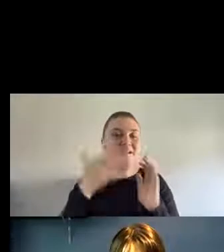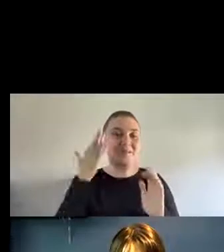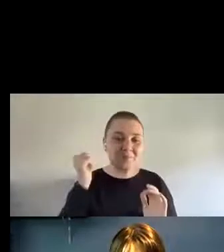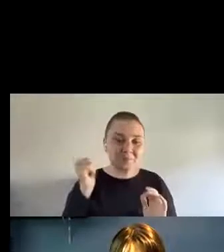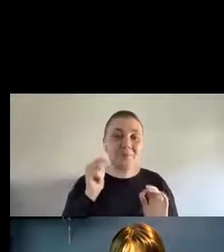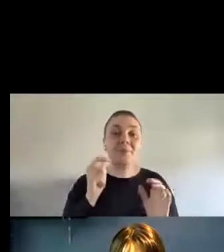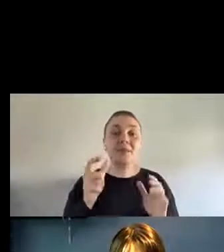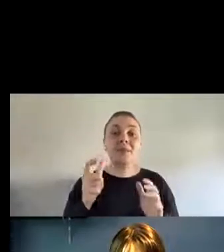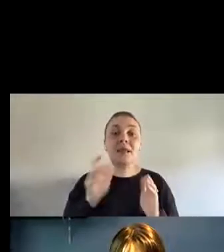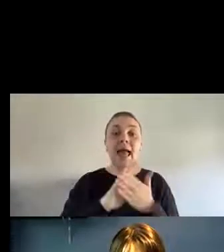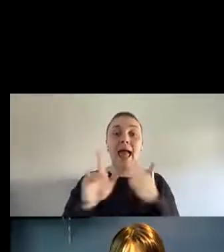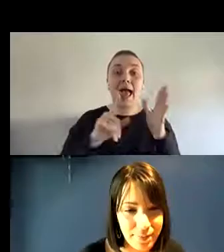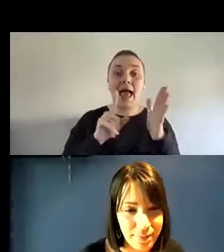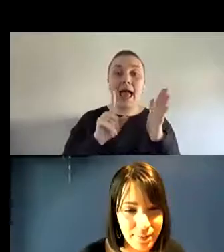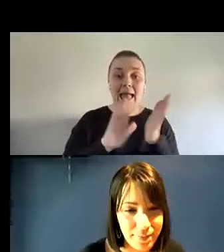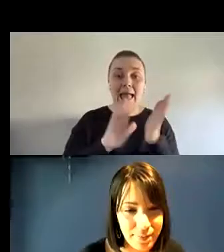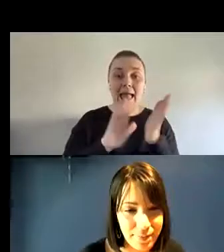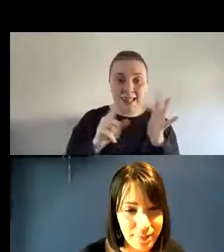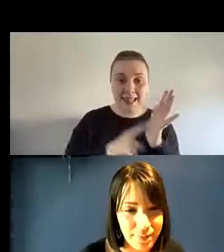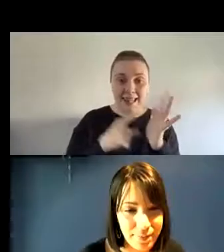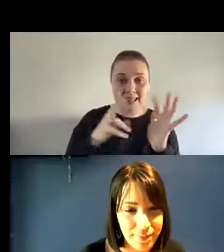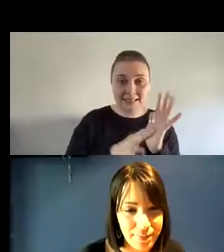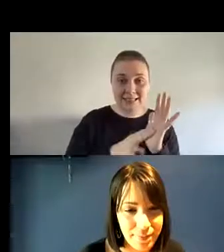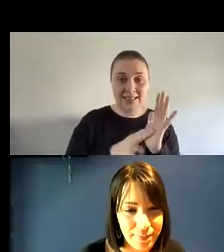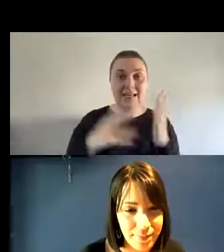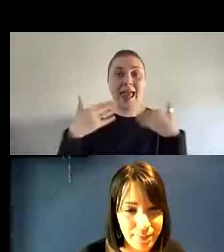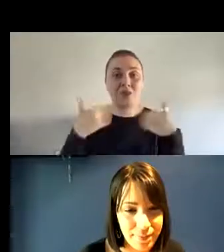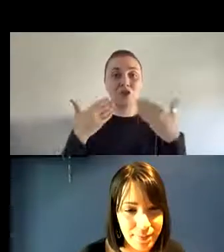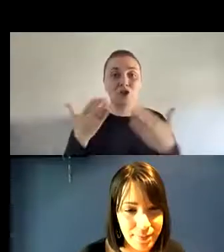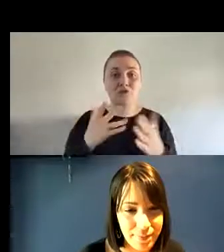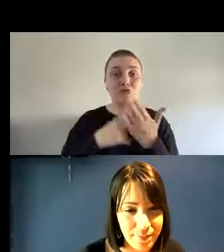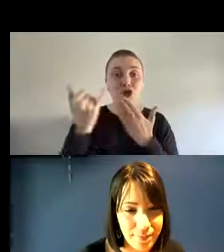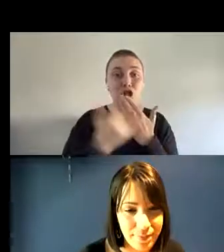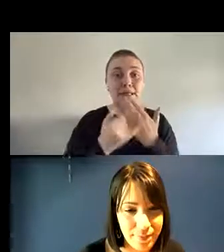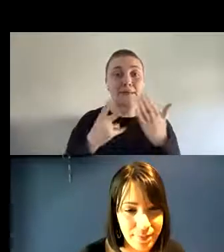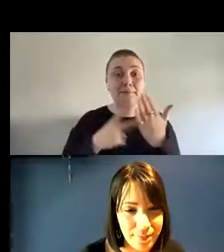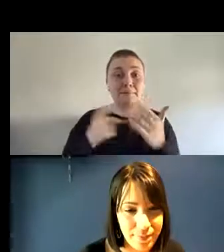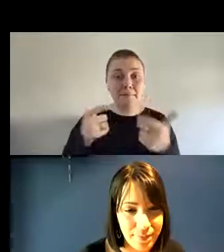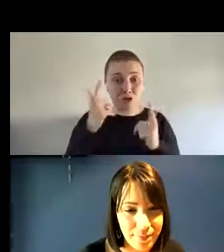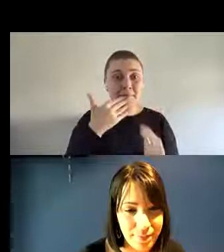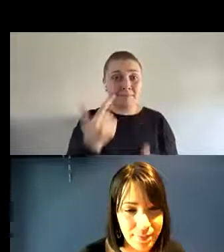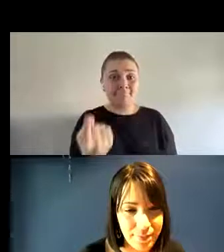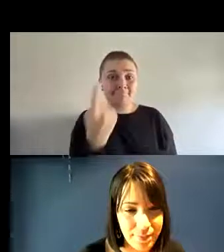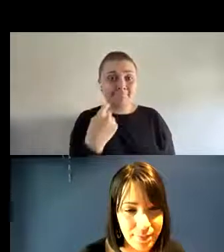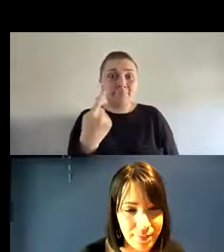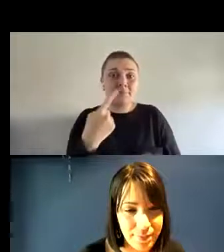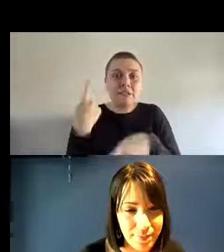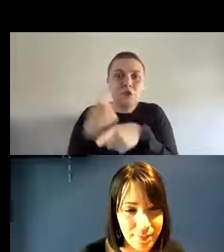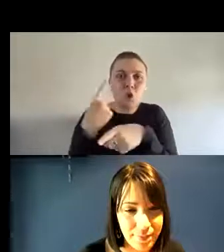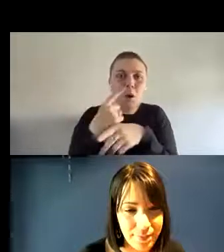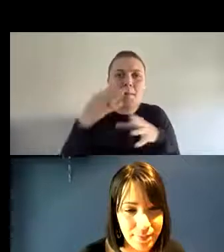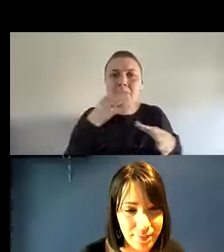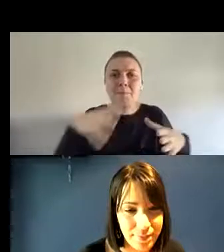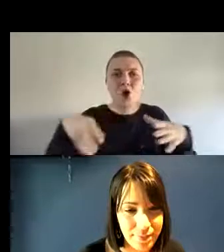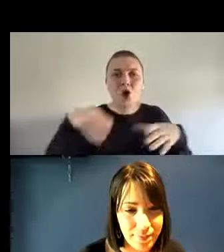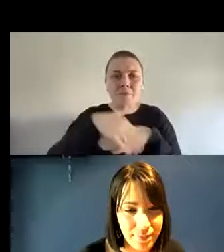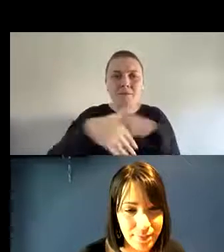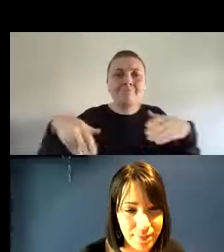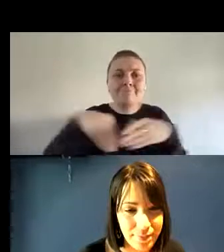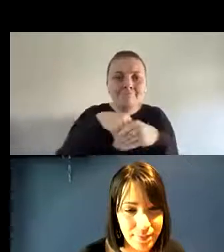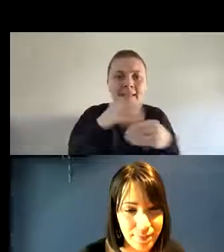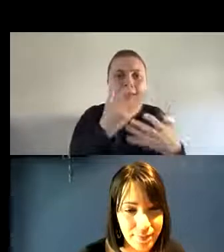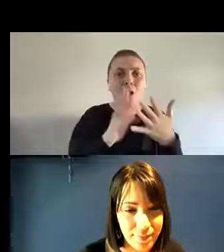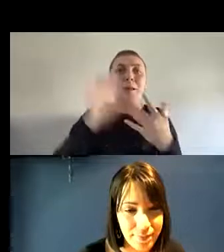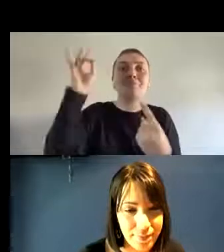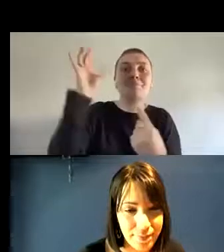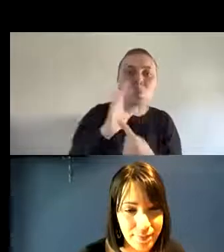colleague Helen, who is our Health Services Program Manager, to just drop in now and speak a little bit about inclusion and how important inclusion